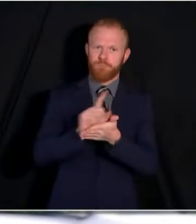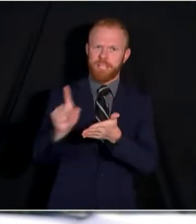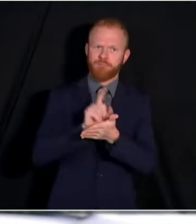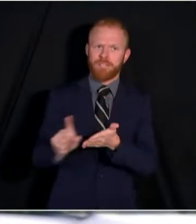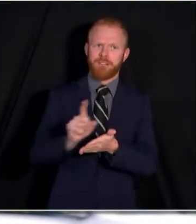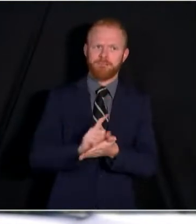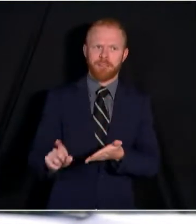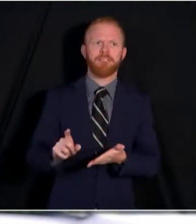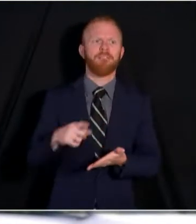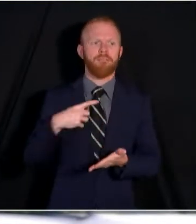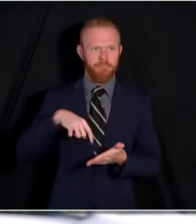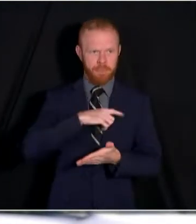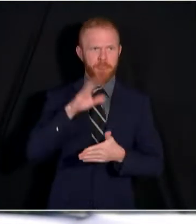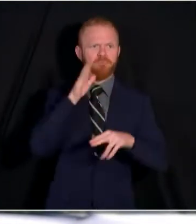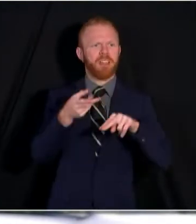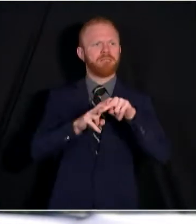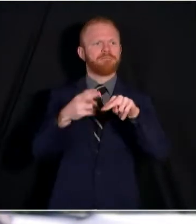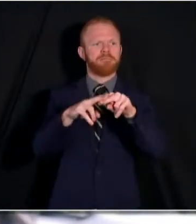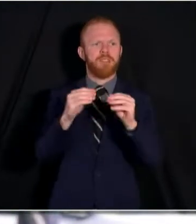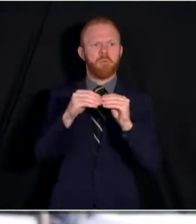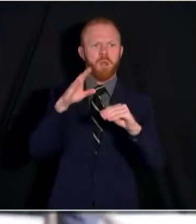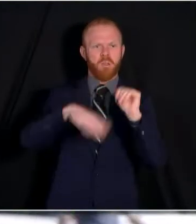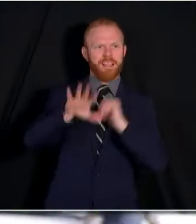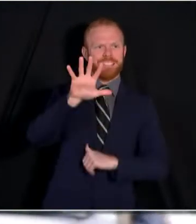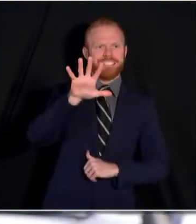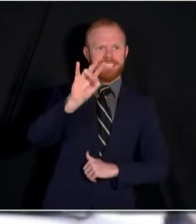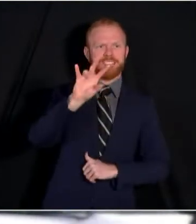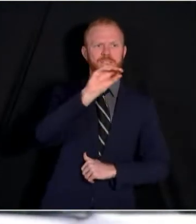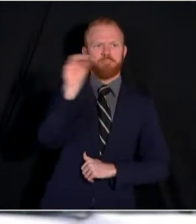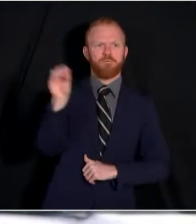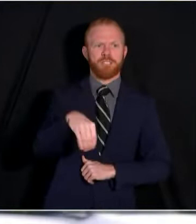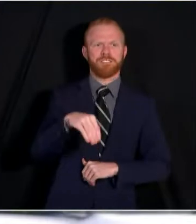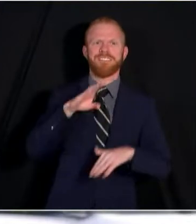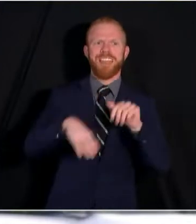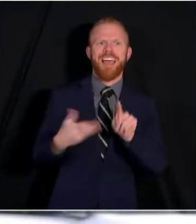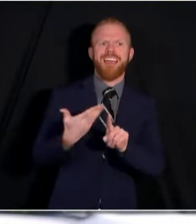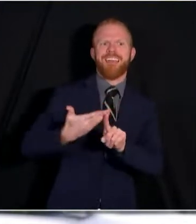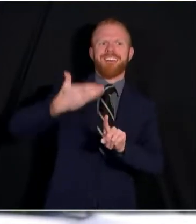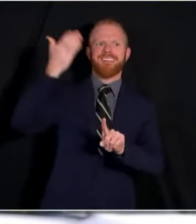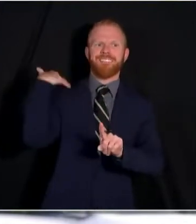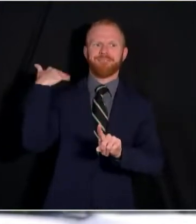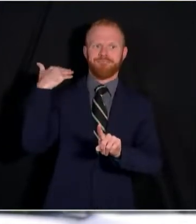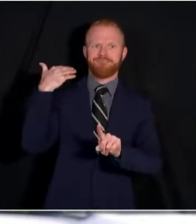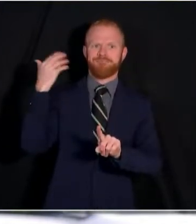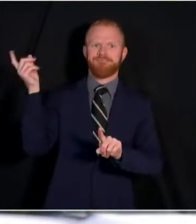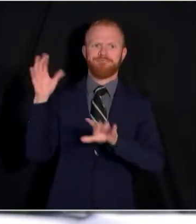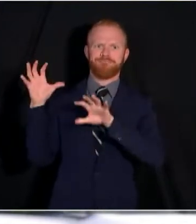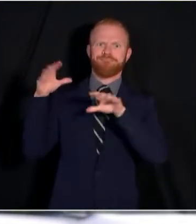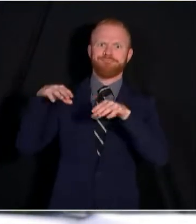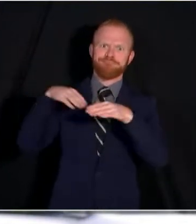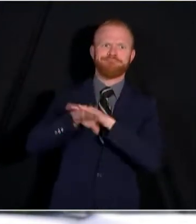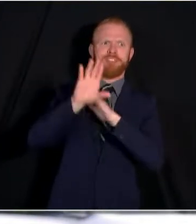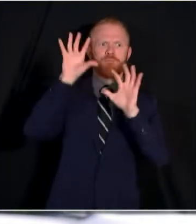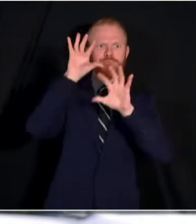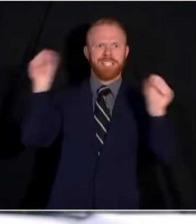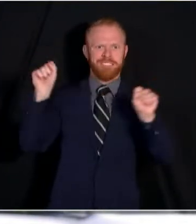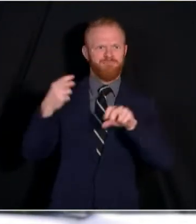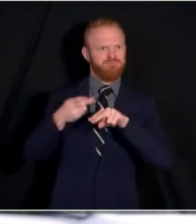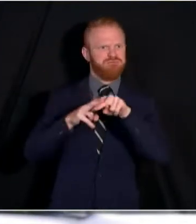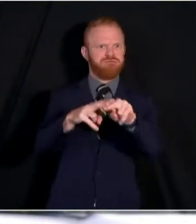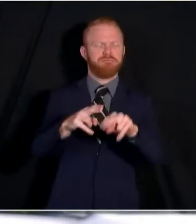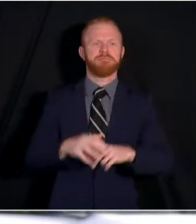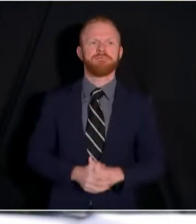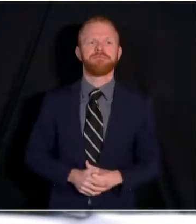over 57% of when he first came into office. Also, an important note,